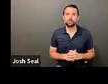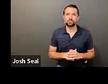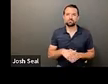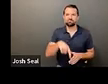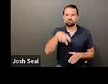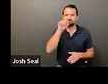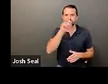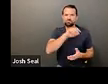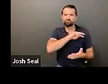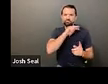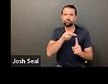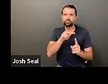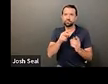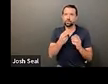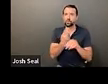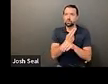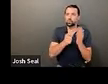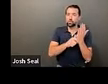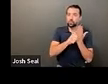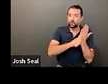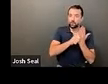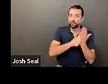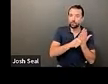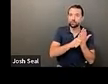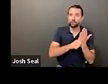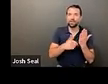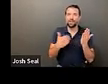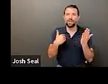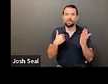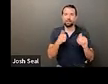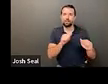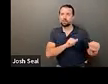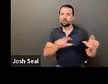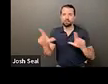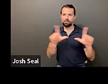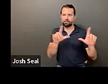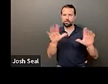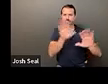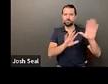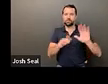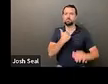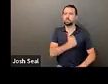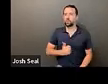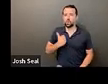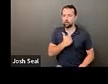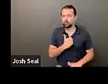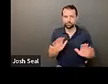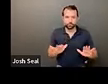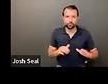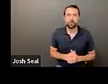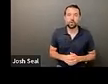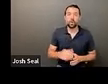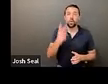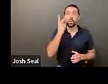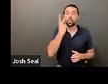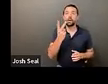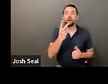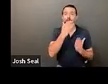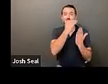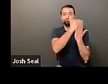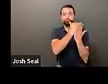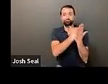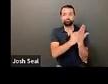go backwards. If you're car sick, I apologize, close your eyes. These table of contents outlines for you just